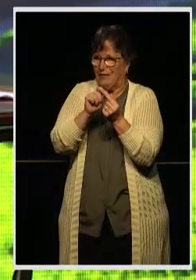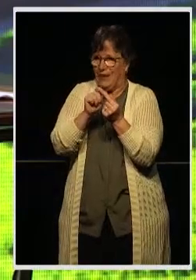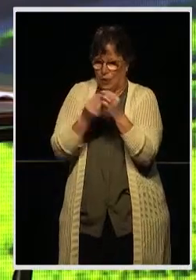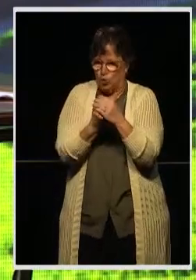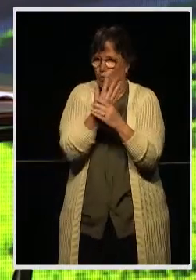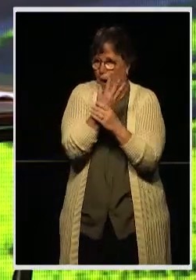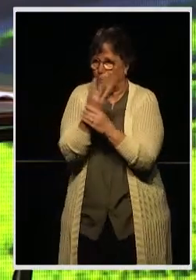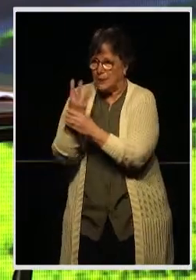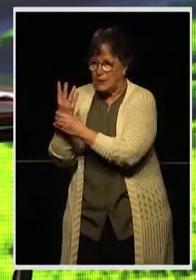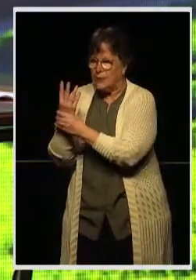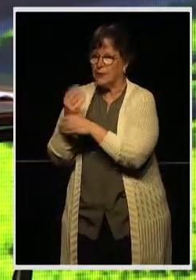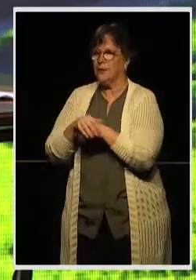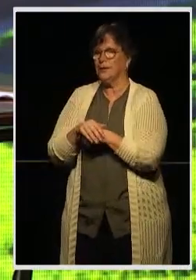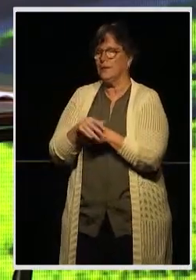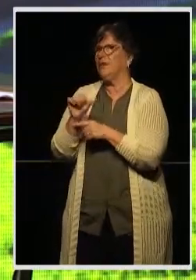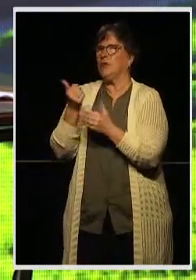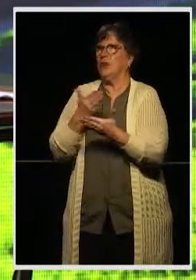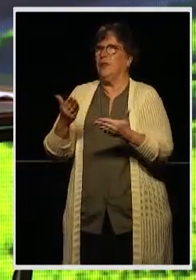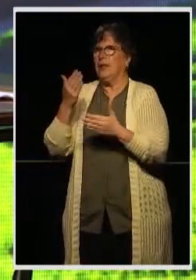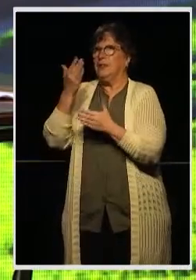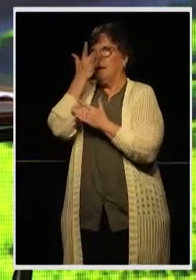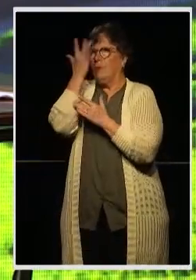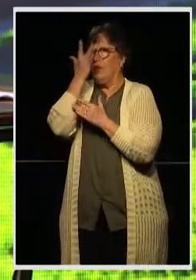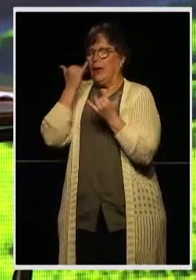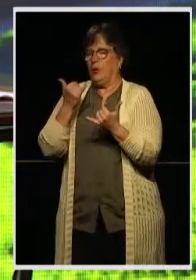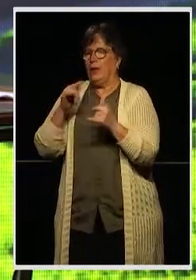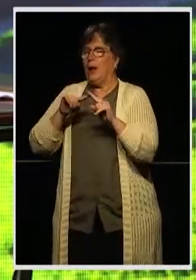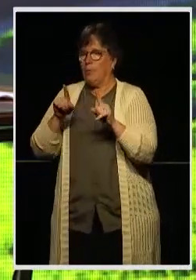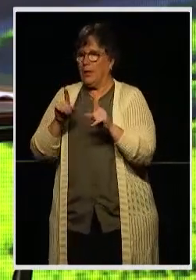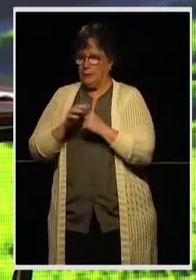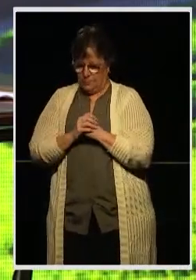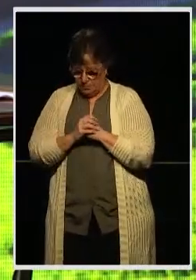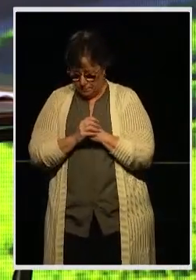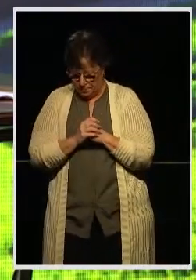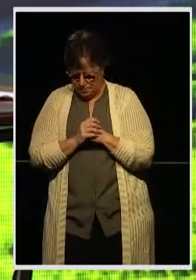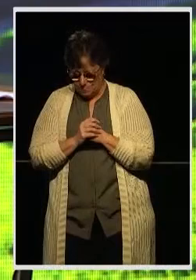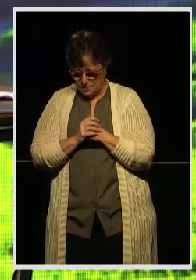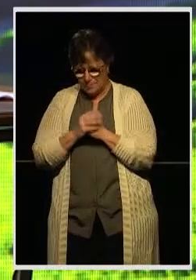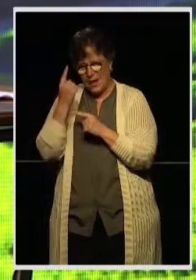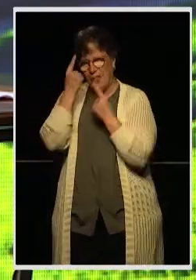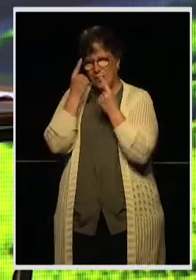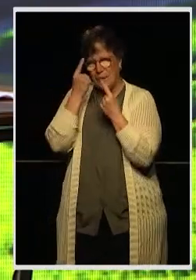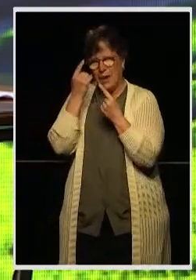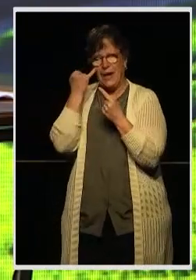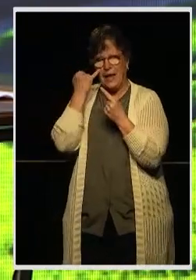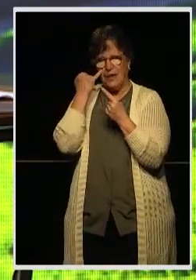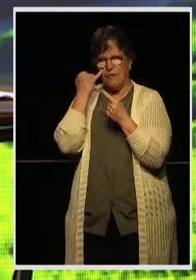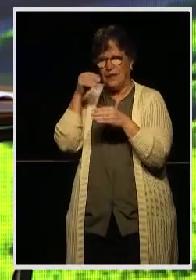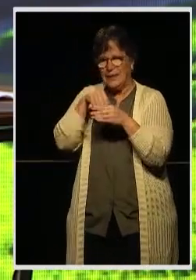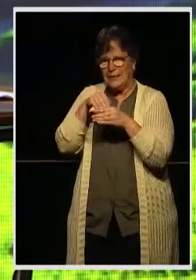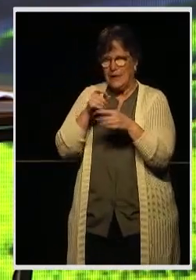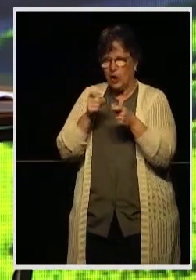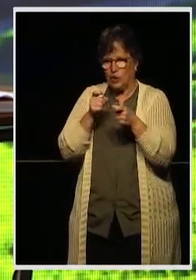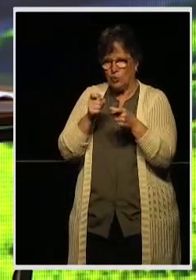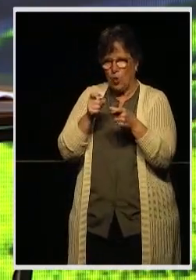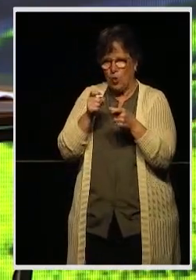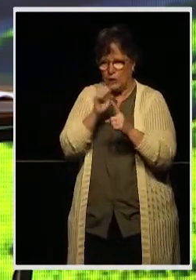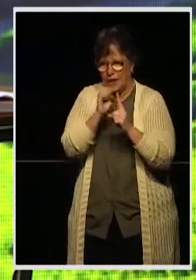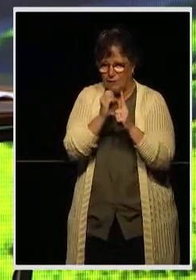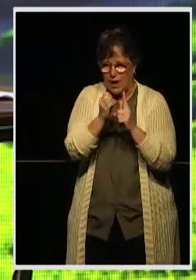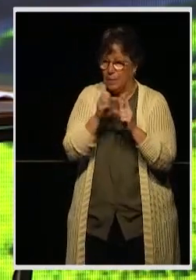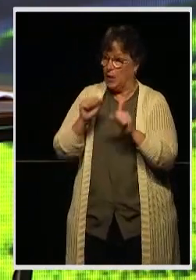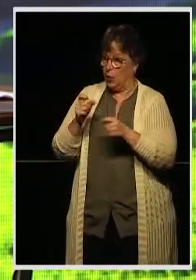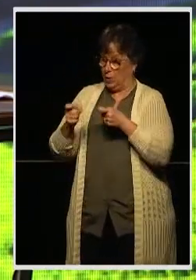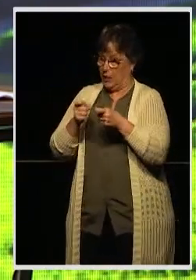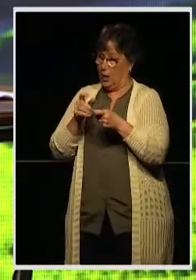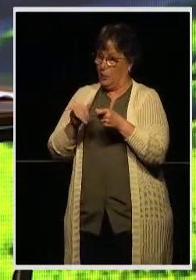I'm sure there's others that I'm forgetting right now. But anyway, so if theoretically you put it in a controlled environment, you can deal with that, right? Perfect. But